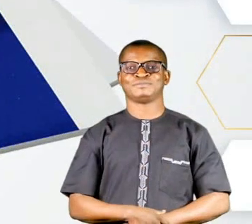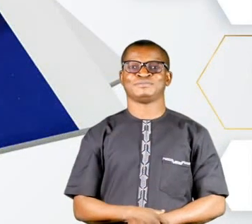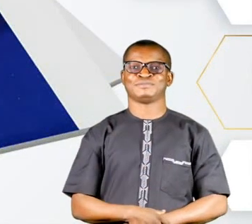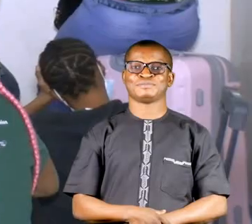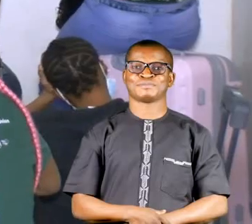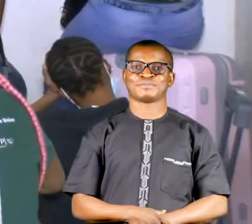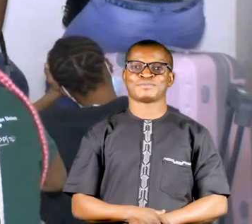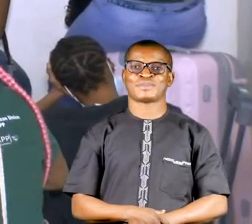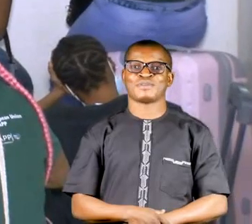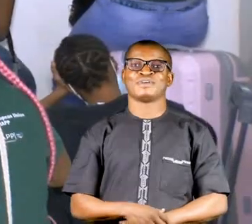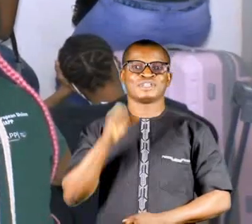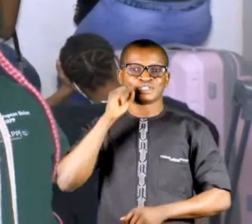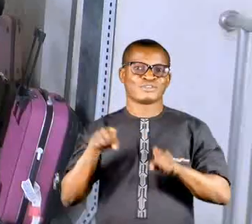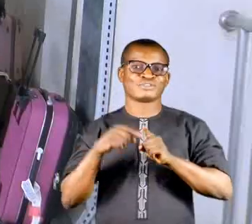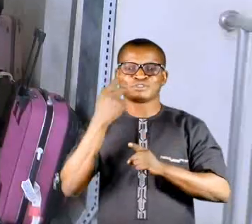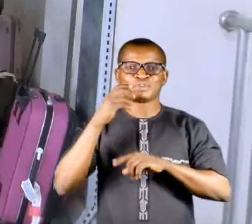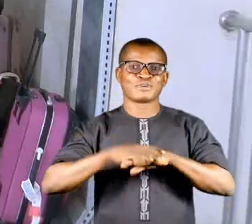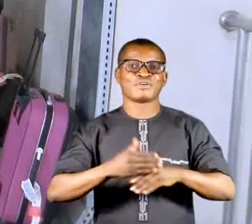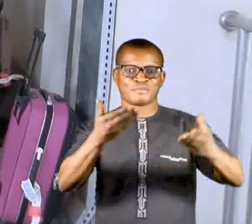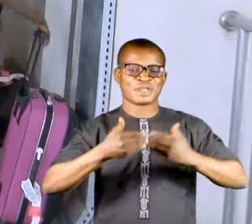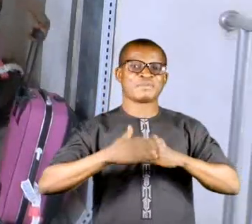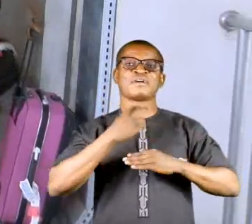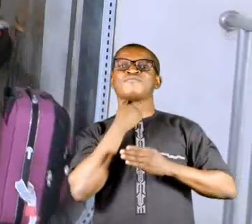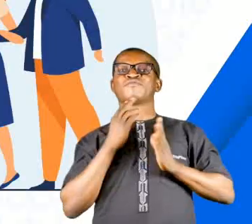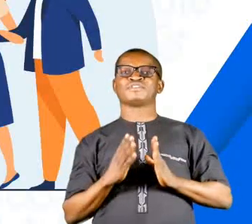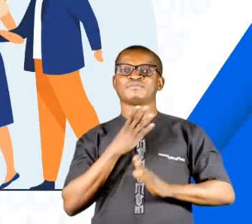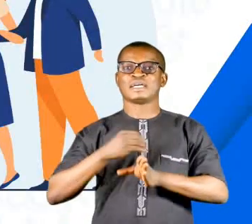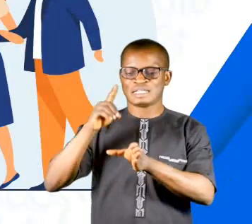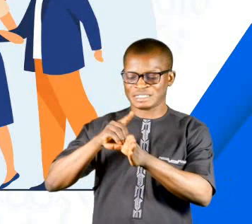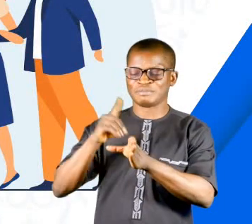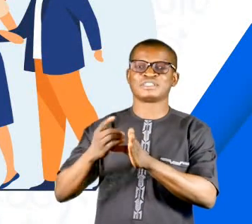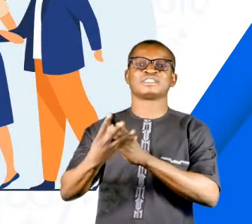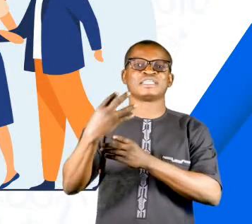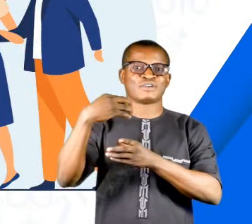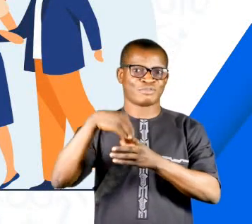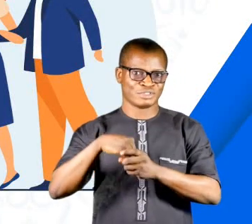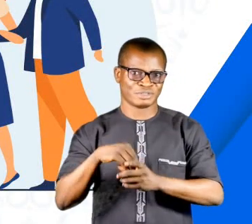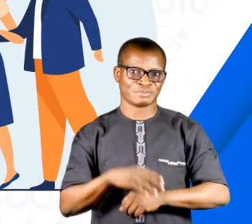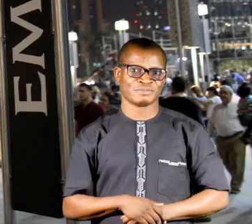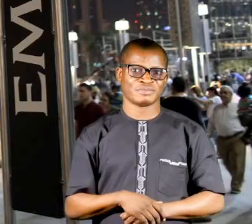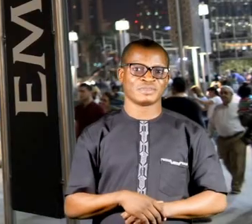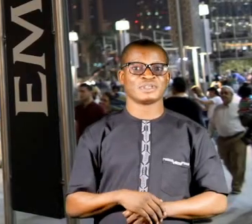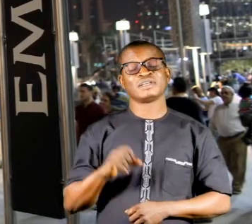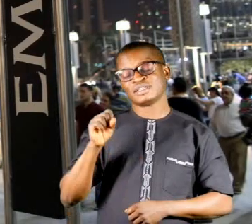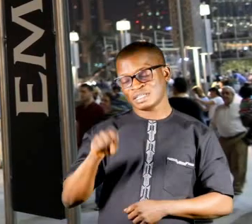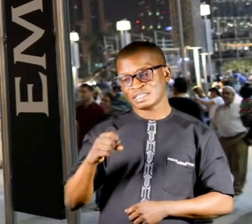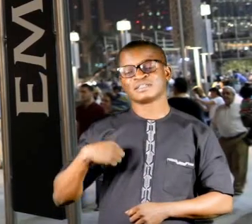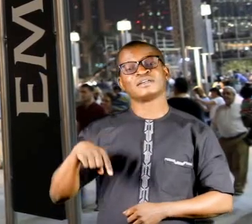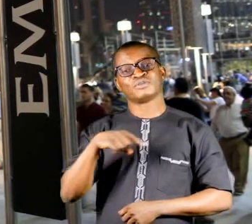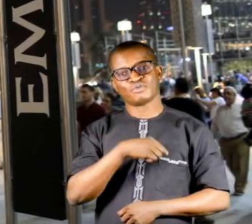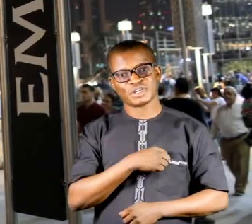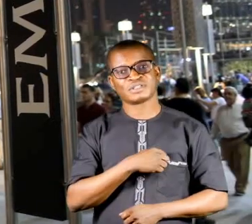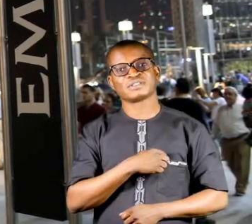deal. She also speaks on repatriation of victims and disability inclusion. Even though